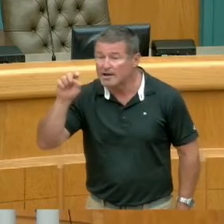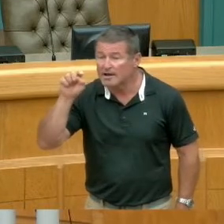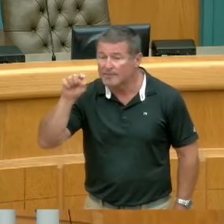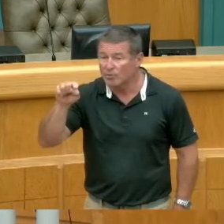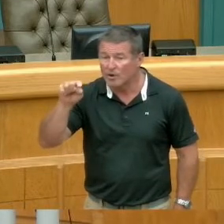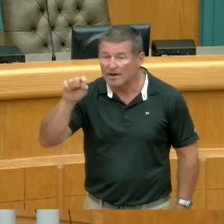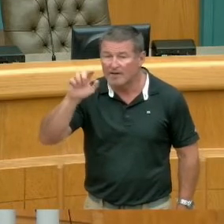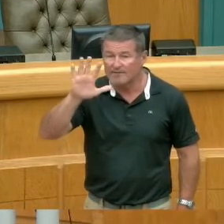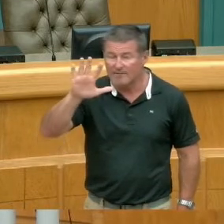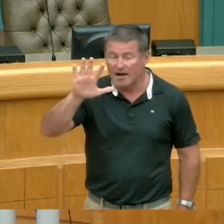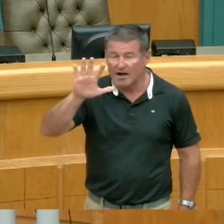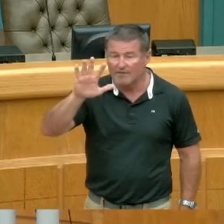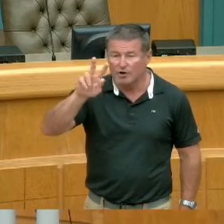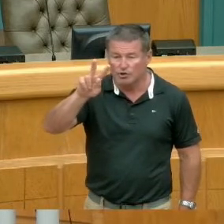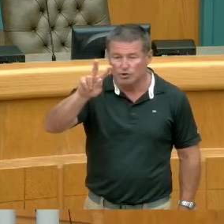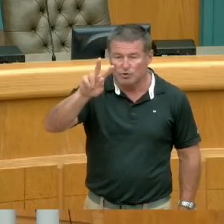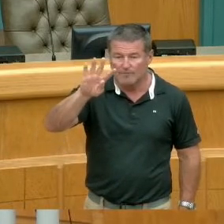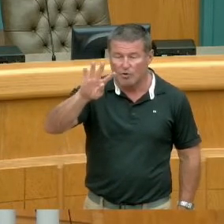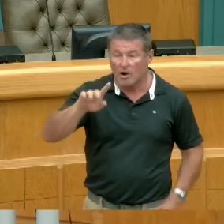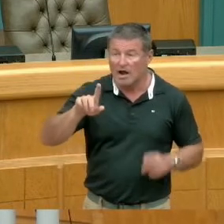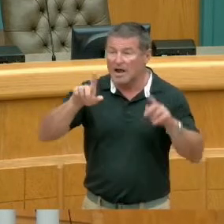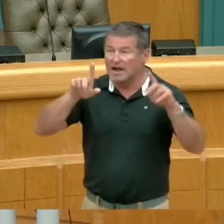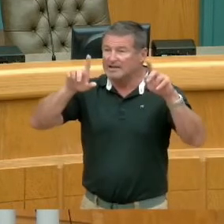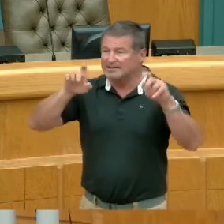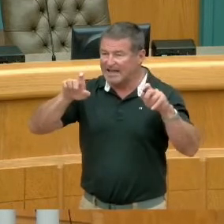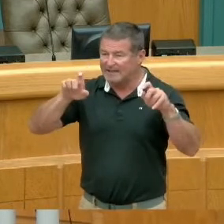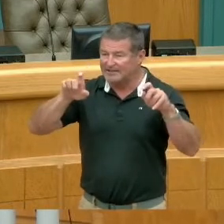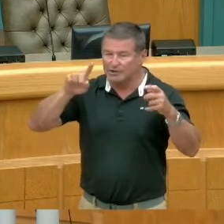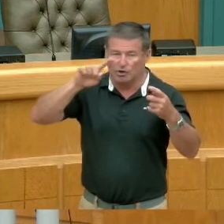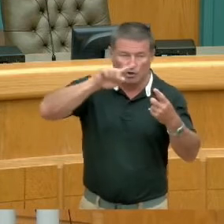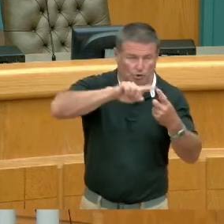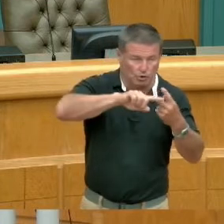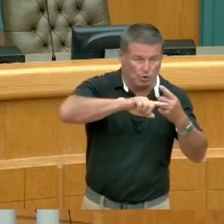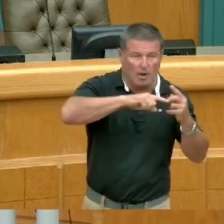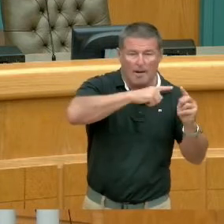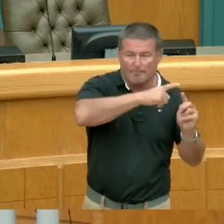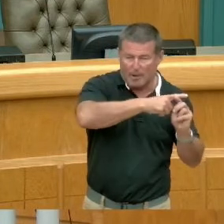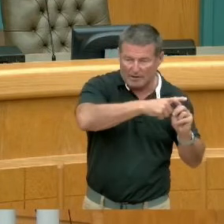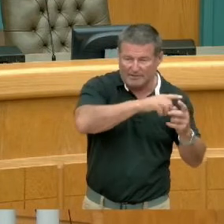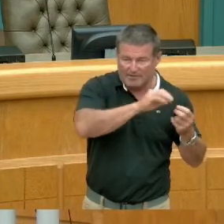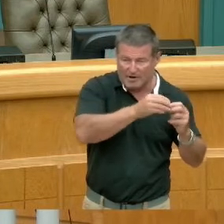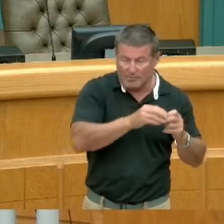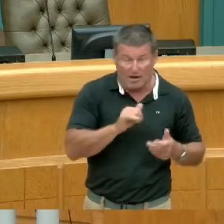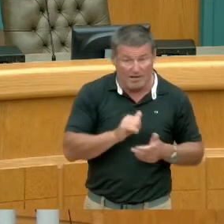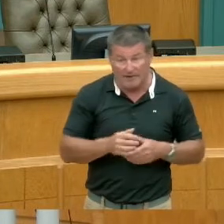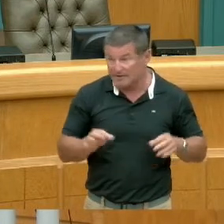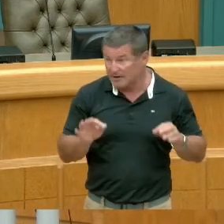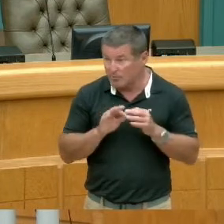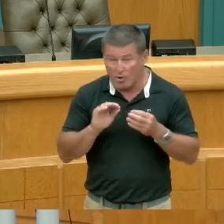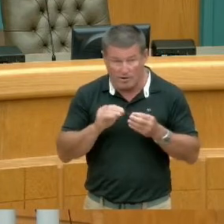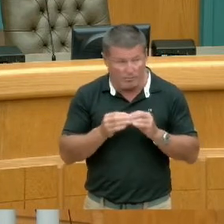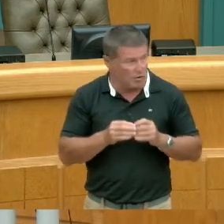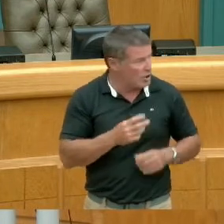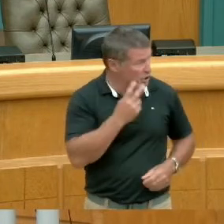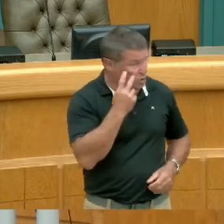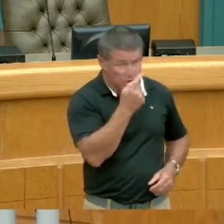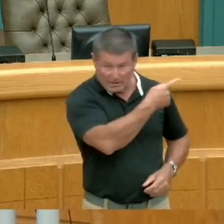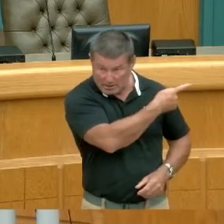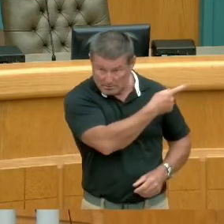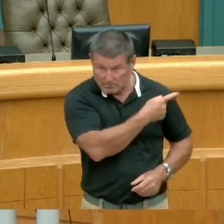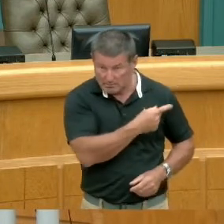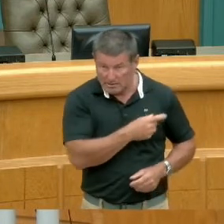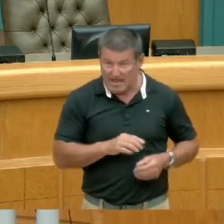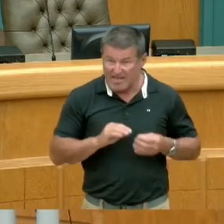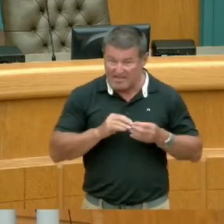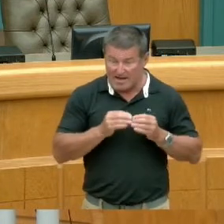3.524 percentage test to positives. And that's significant. I don't know whether you've got the chart up here, but you can